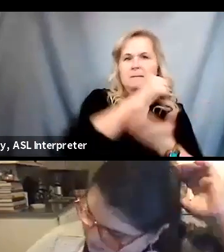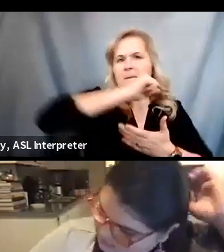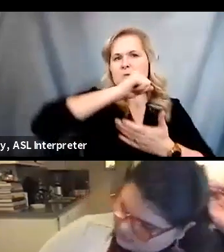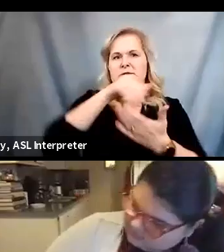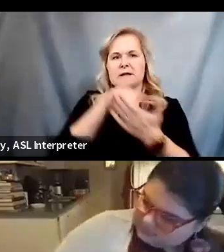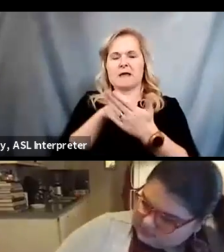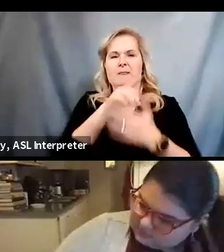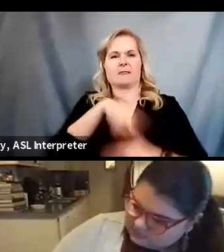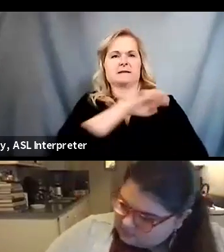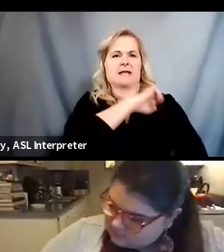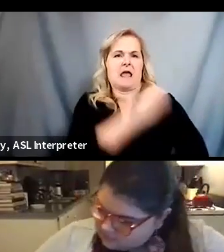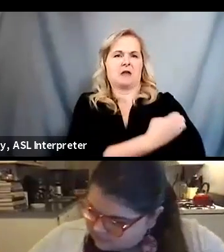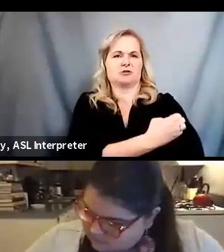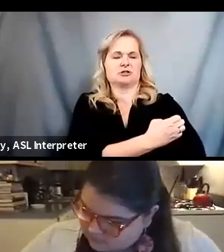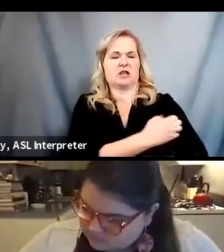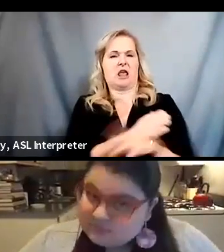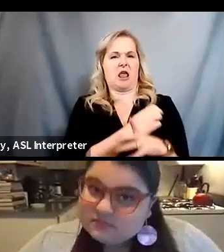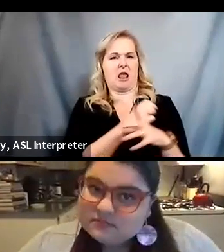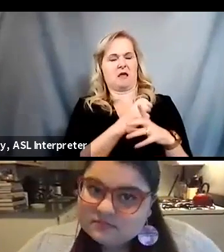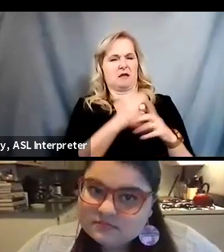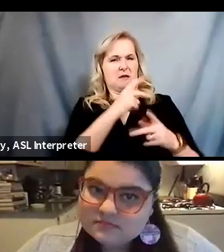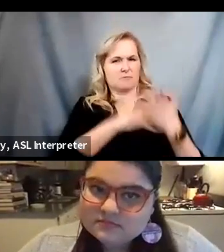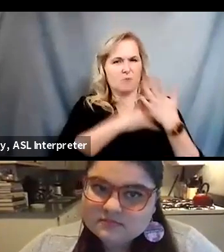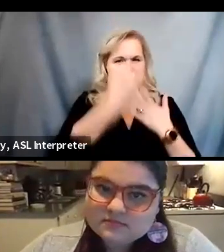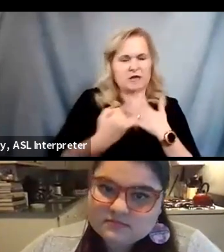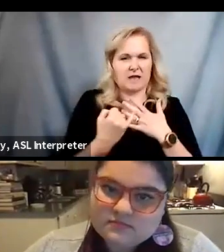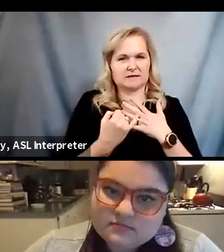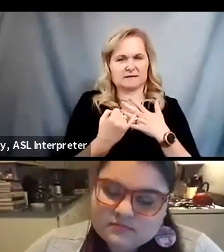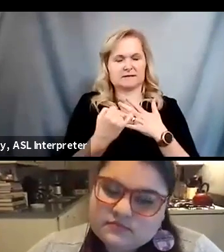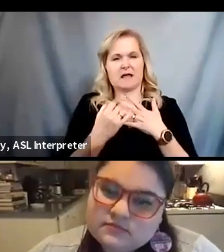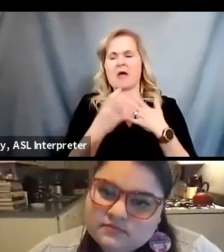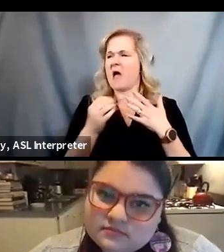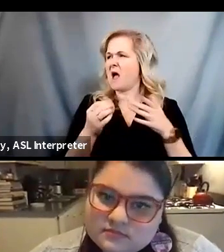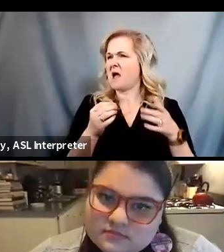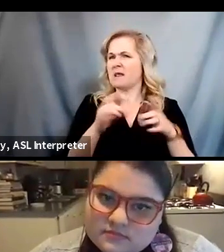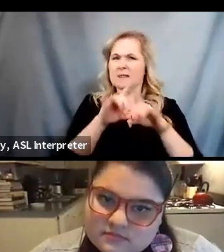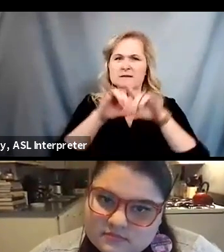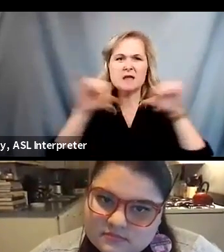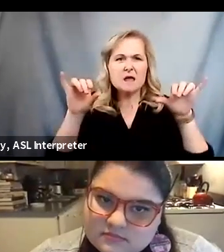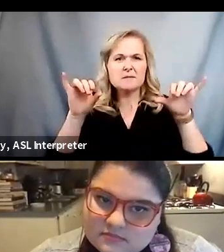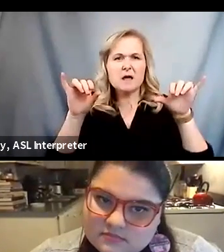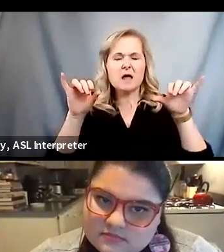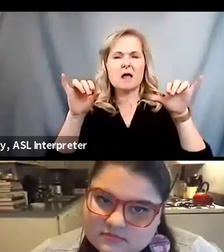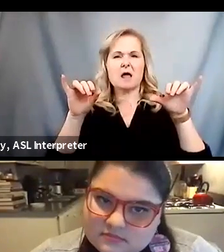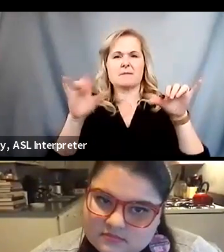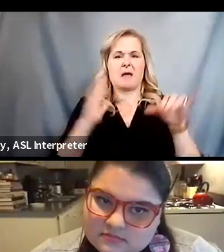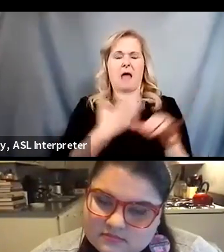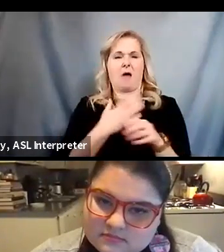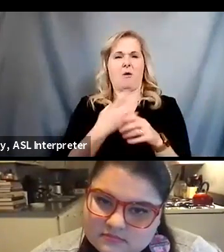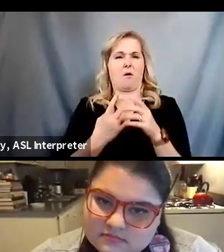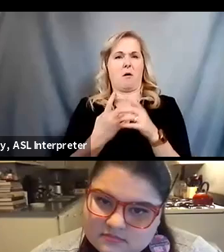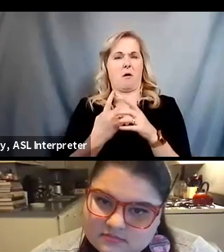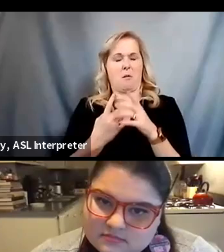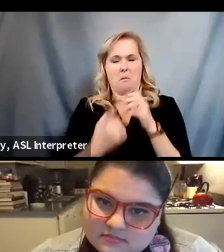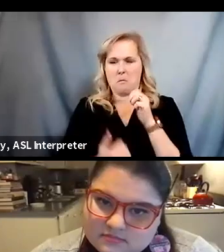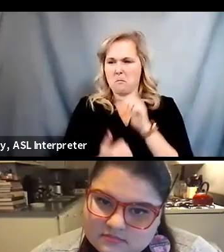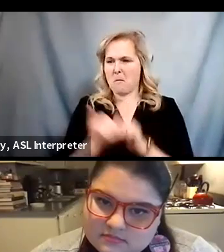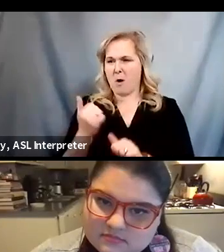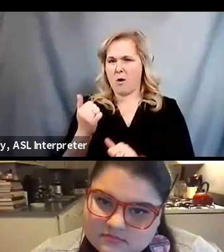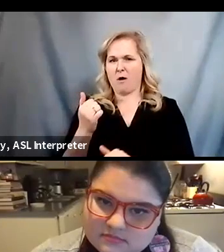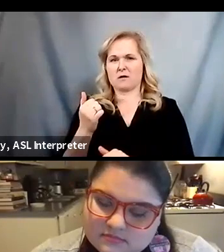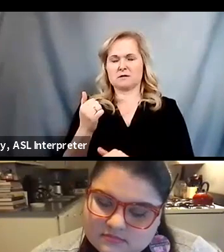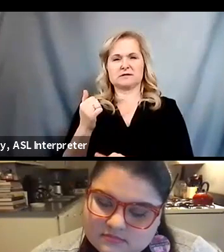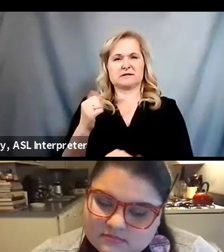opposing these energy infrastructure projects, while at the same time, one of our most versatile and useful